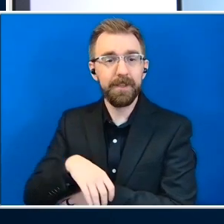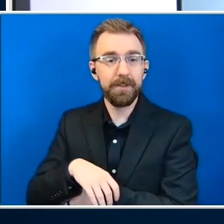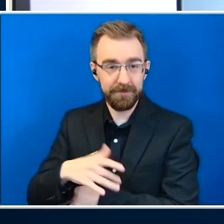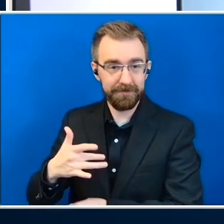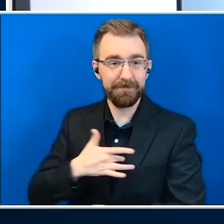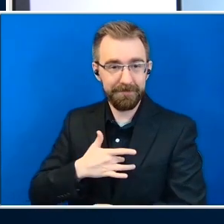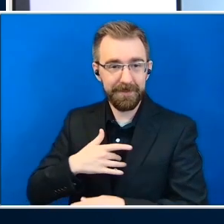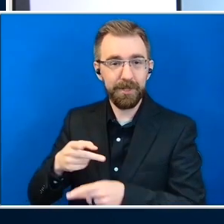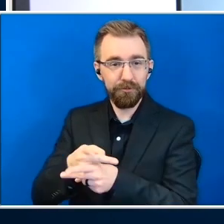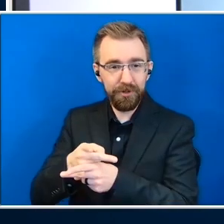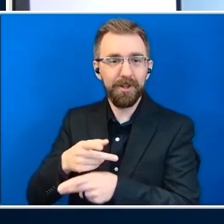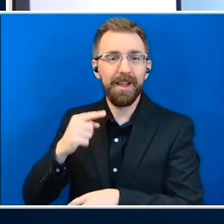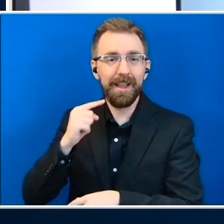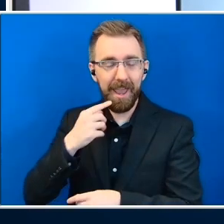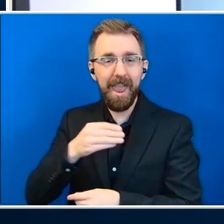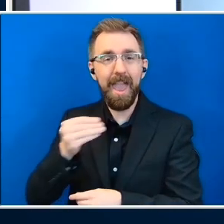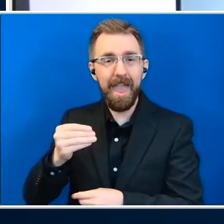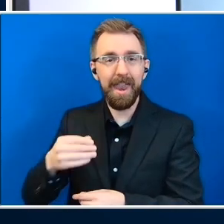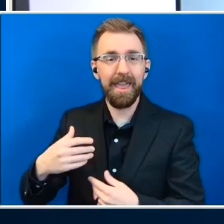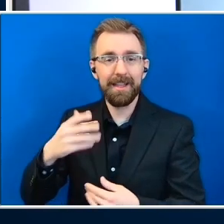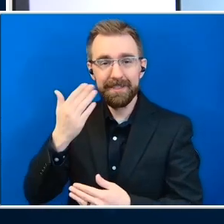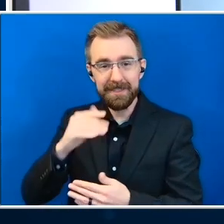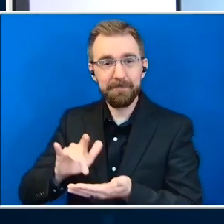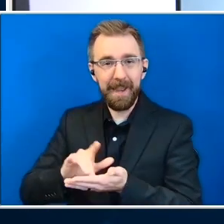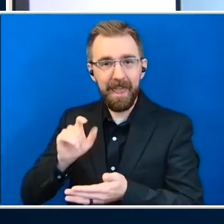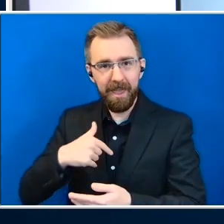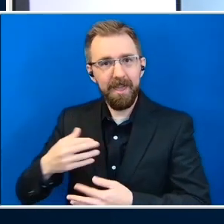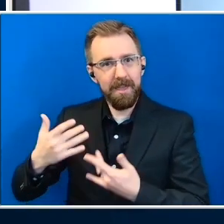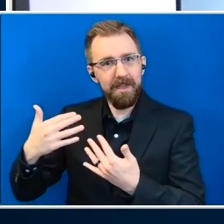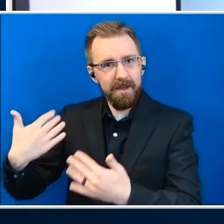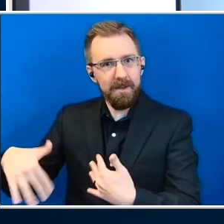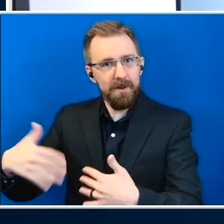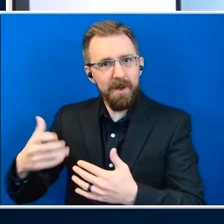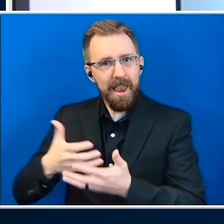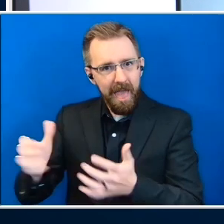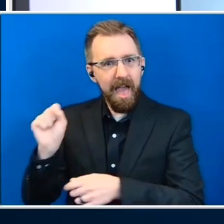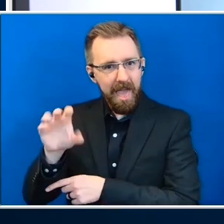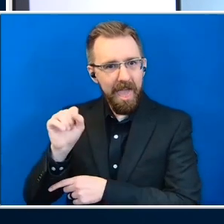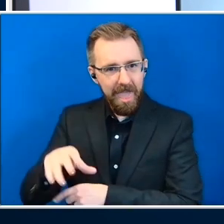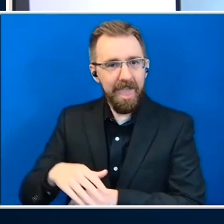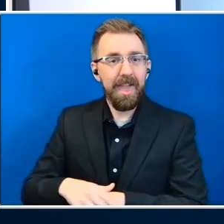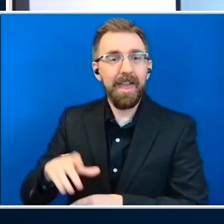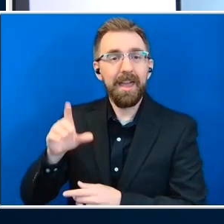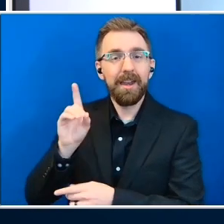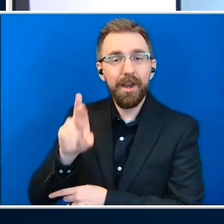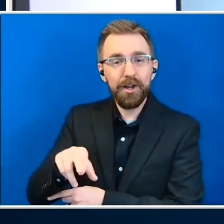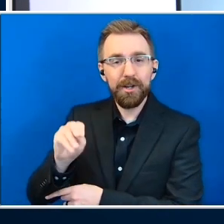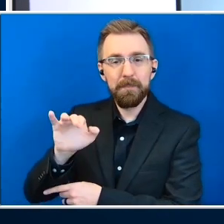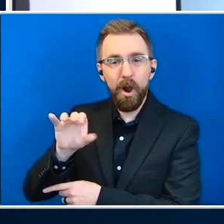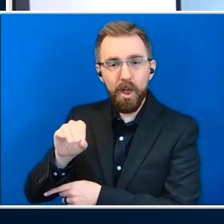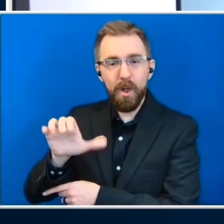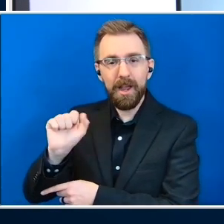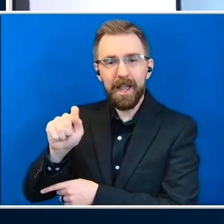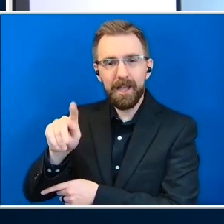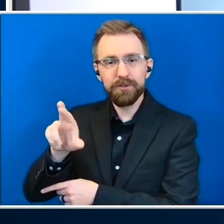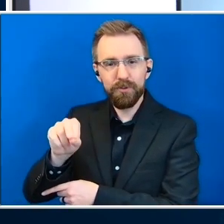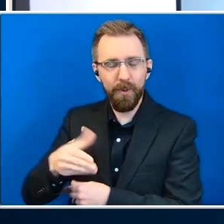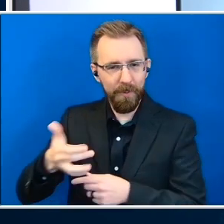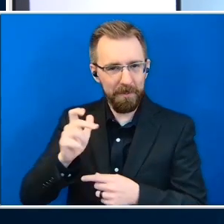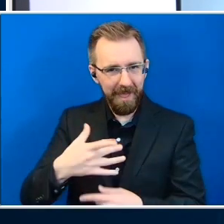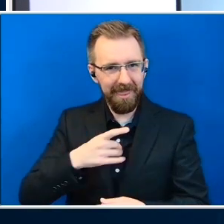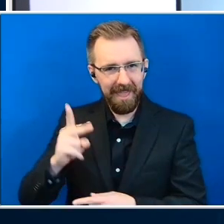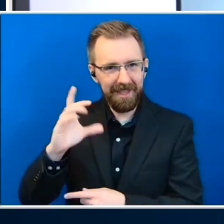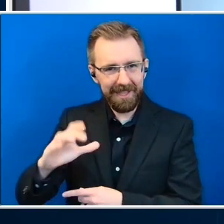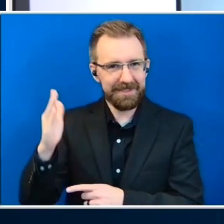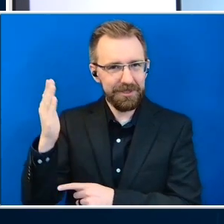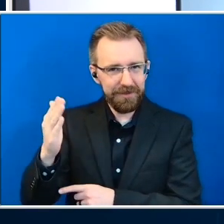I'm out of breath, so I have to take a breath, here at the health system, Dr. Mario Castro. Hey, Mario, welcome back. I like that Chiefs background, by the way.